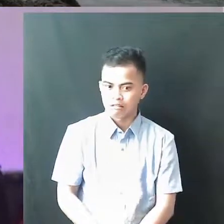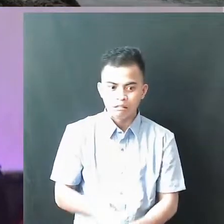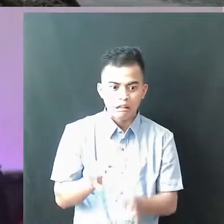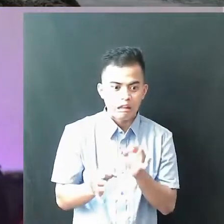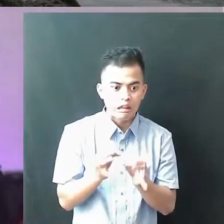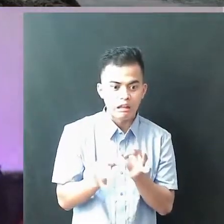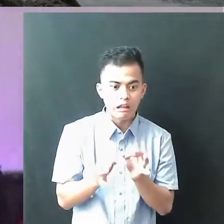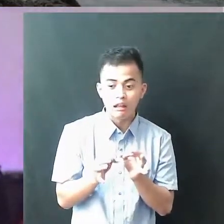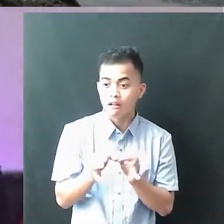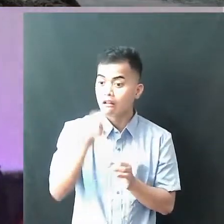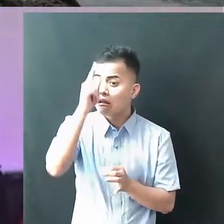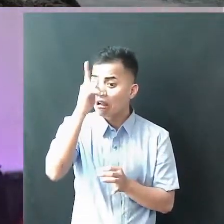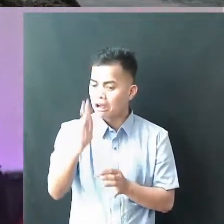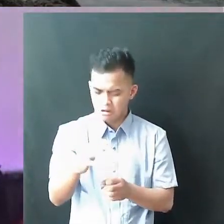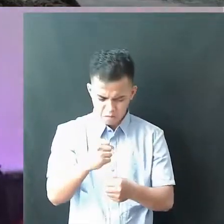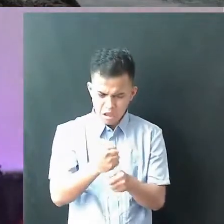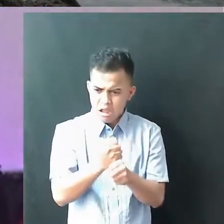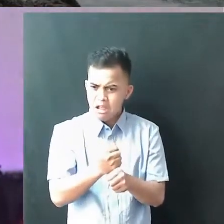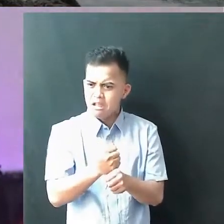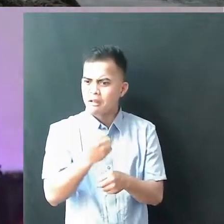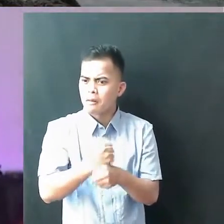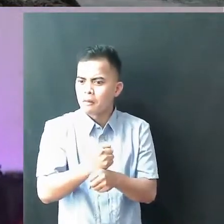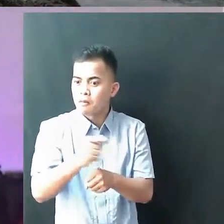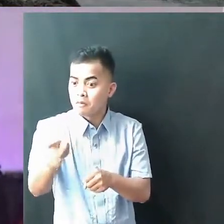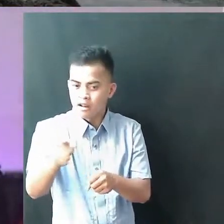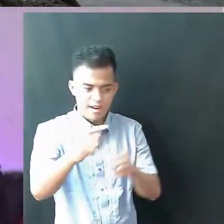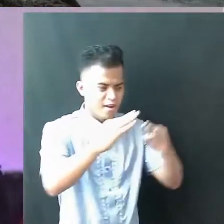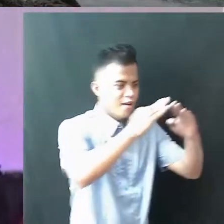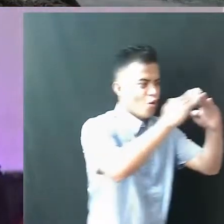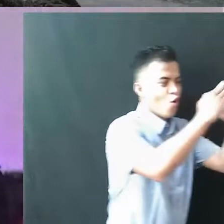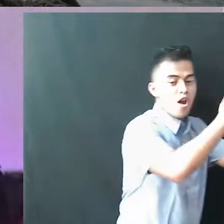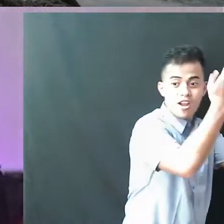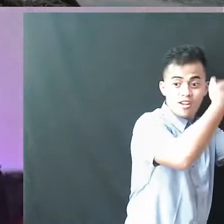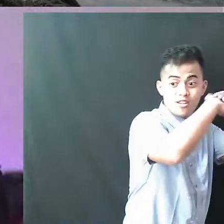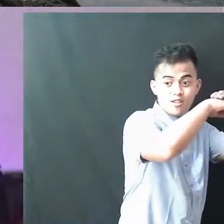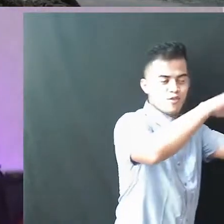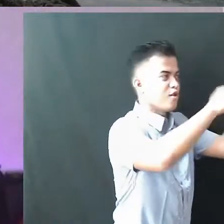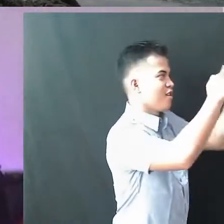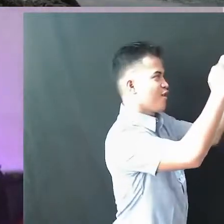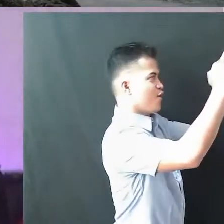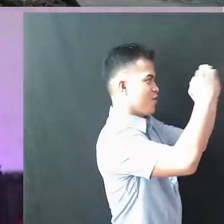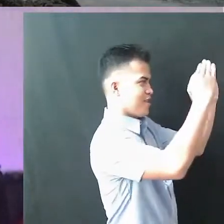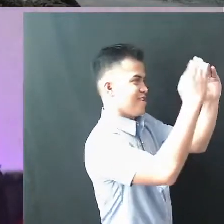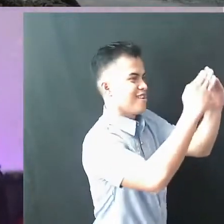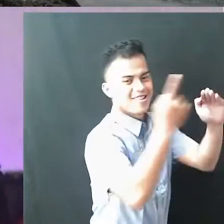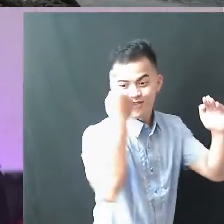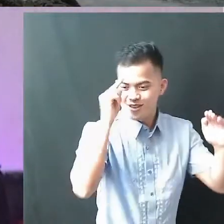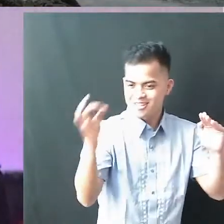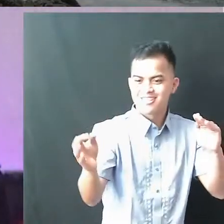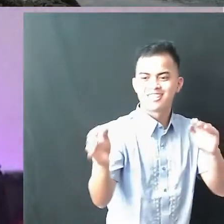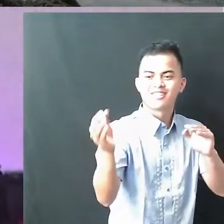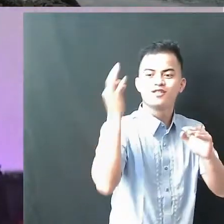ug muanam ug dapit angan kaninyo. Ako muanhi pag-usab. Ug